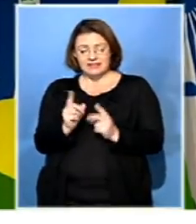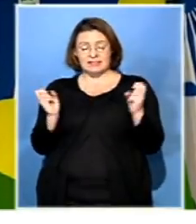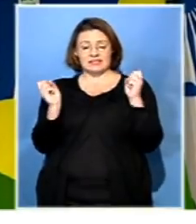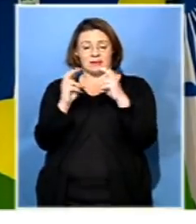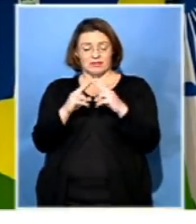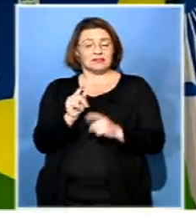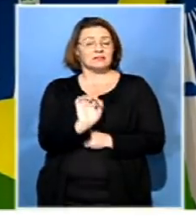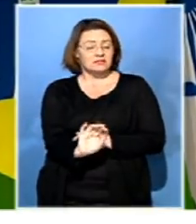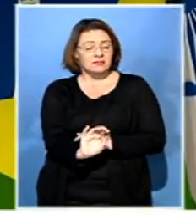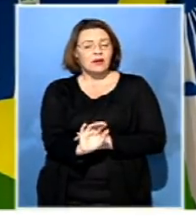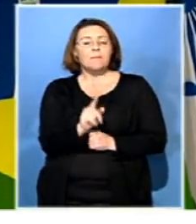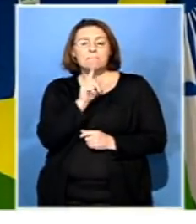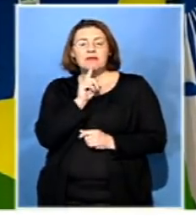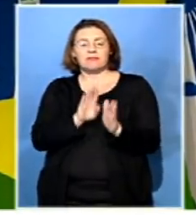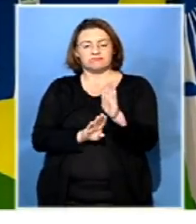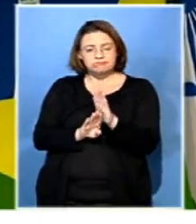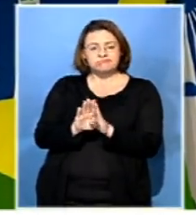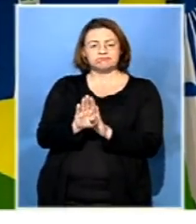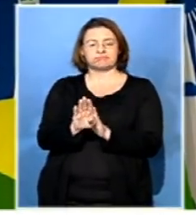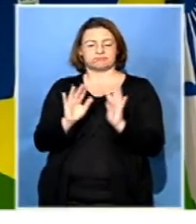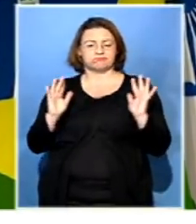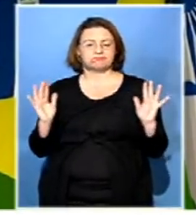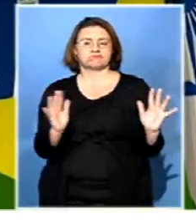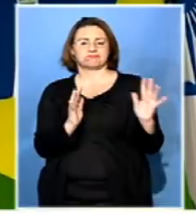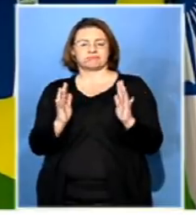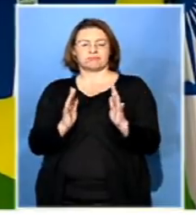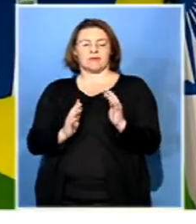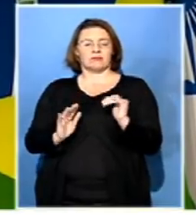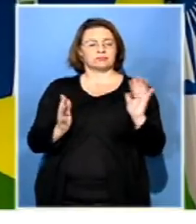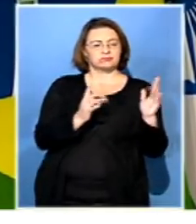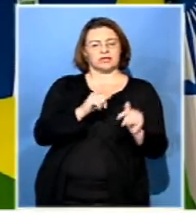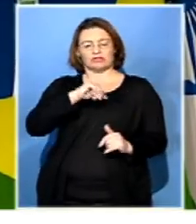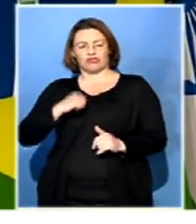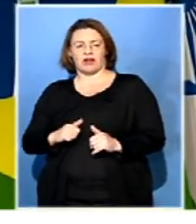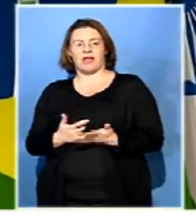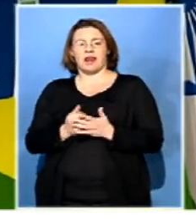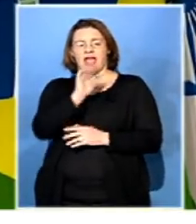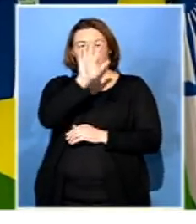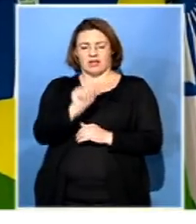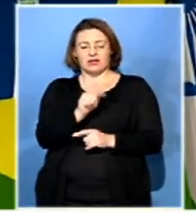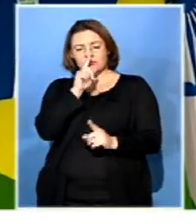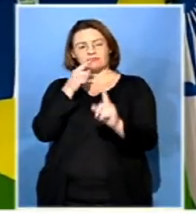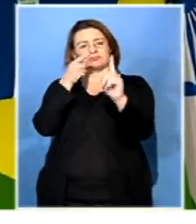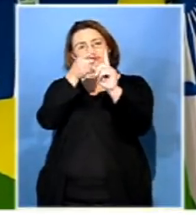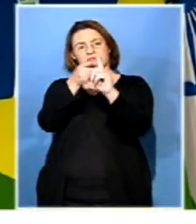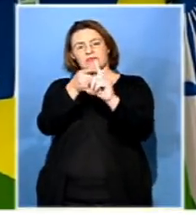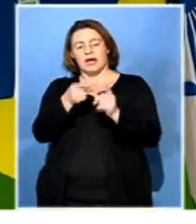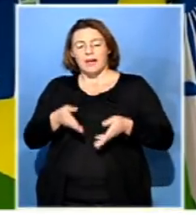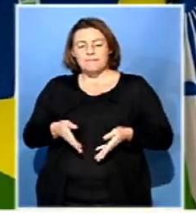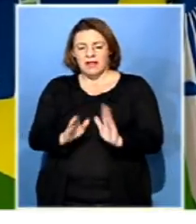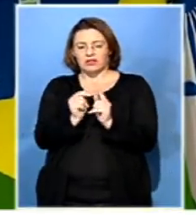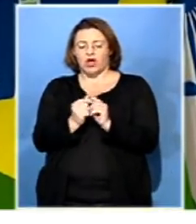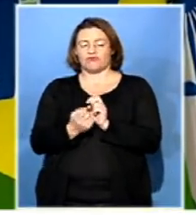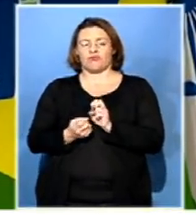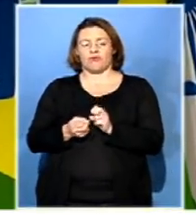to enhance complementarity between China-Africa joint efforts to pursue the Belt and Road